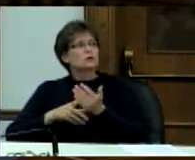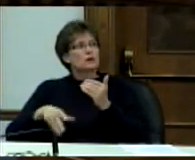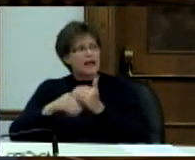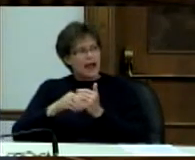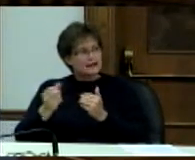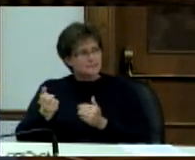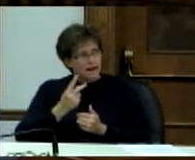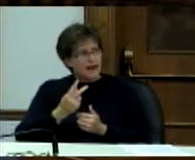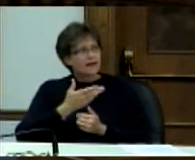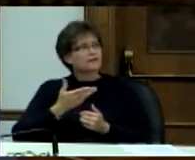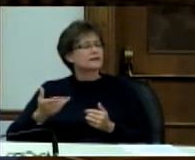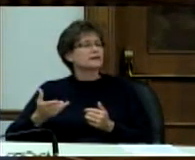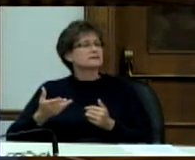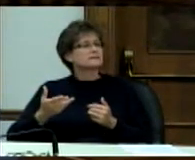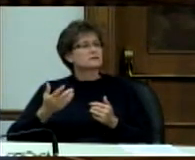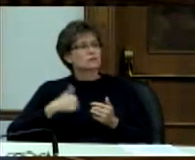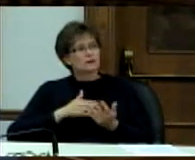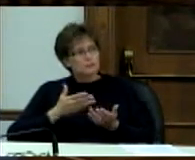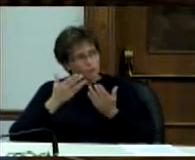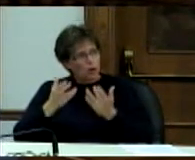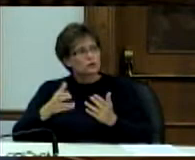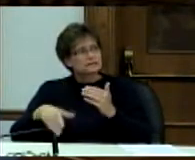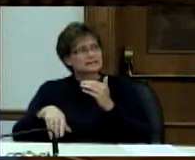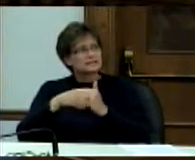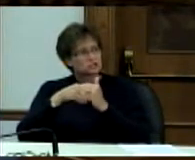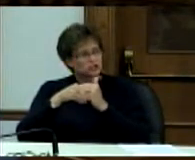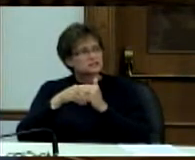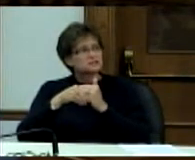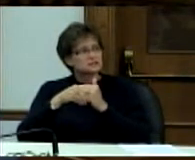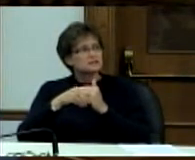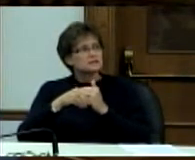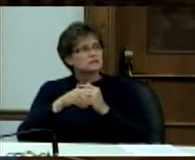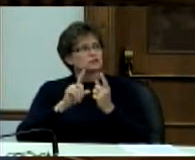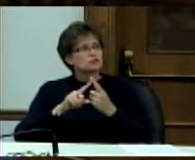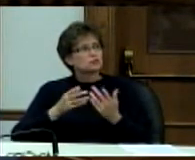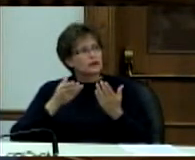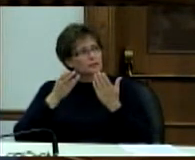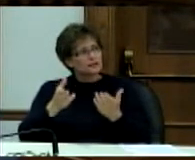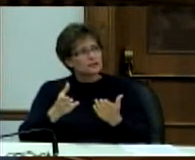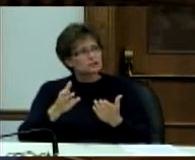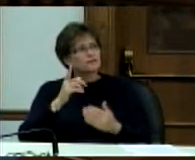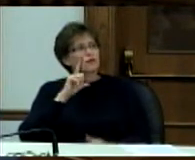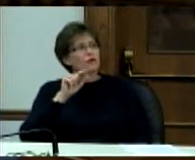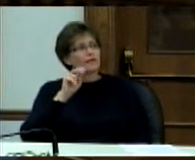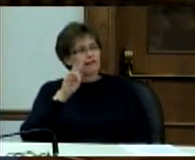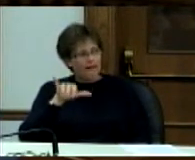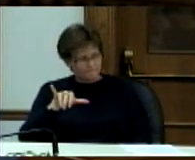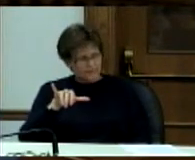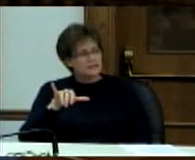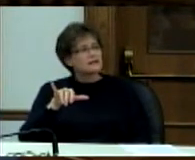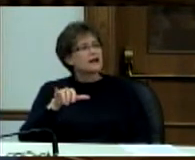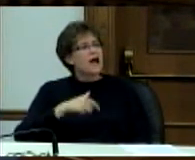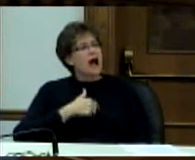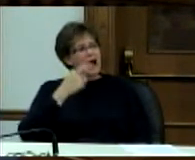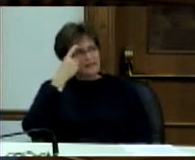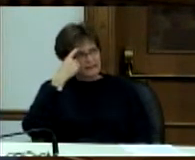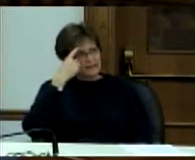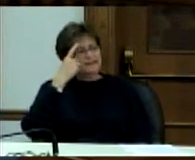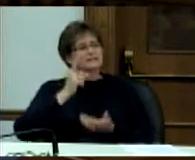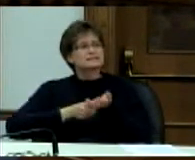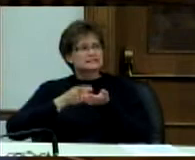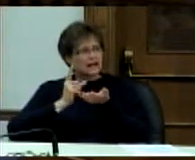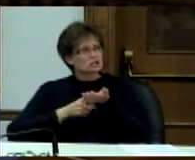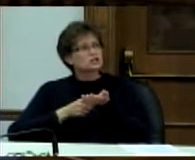add-backs and proposed additions to our recommendation for the levy. So I